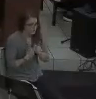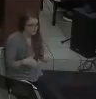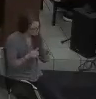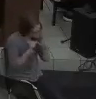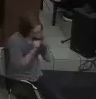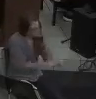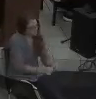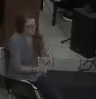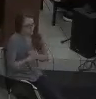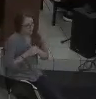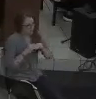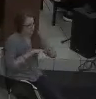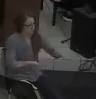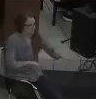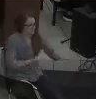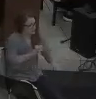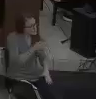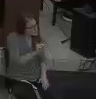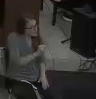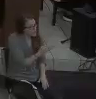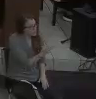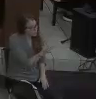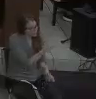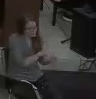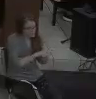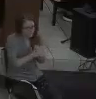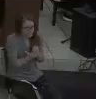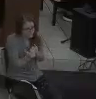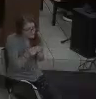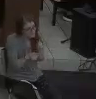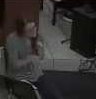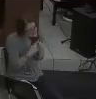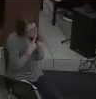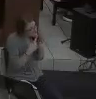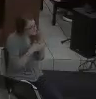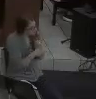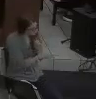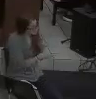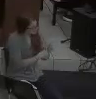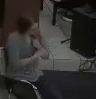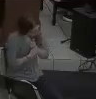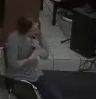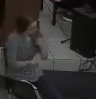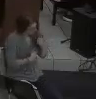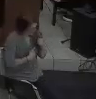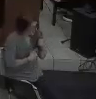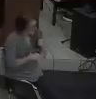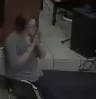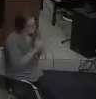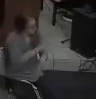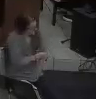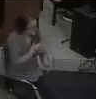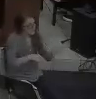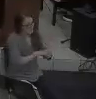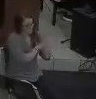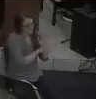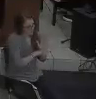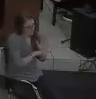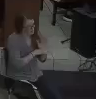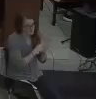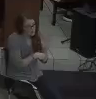In John 14:15, he says to his disciples, if you love me, you will keep my commandments. And what is